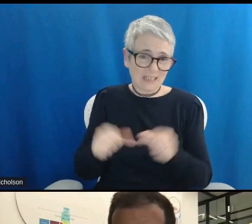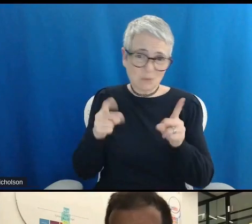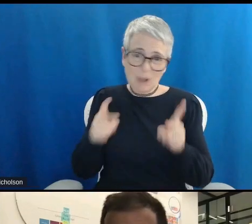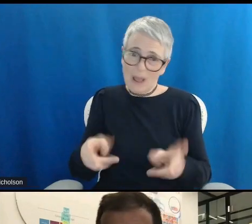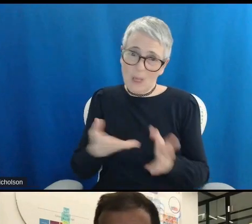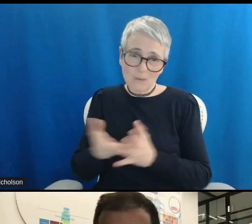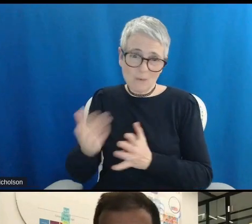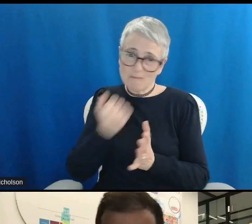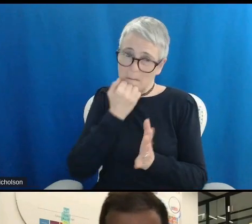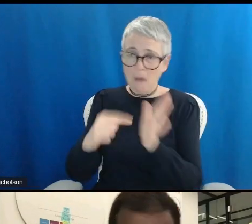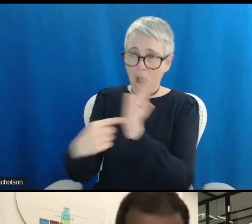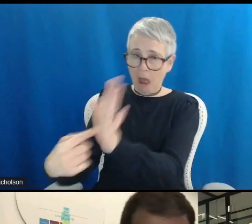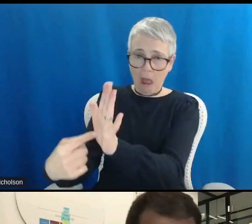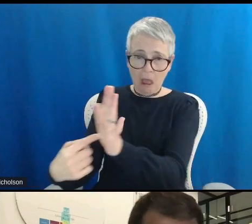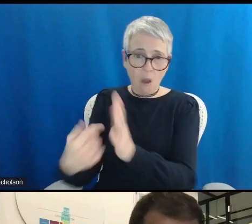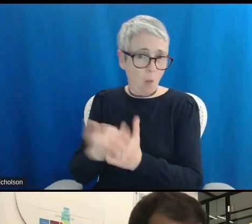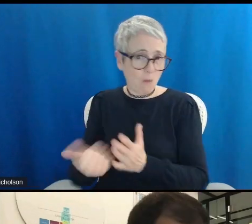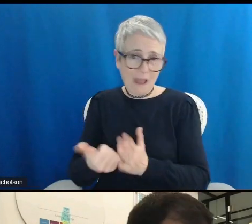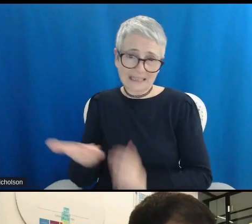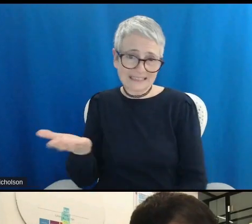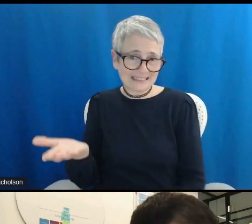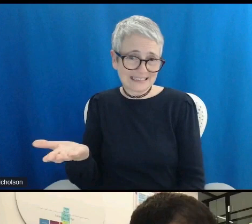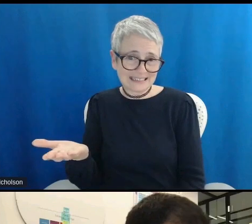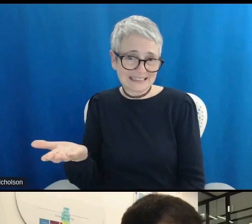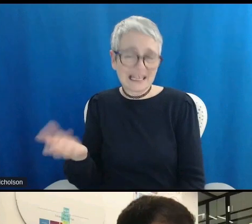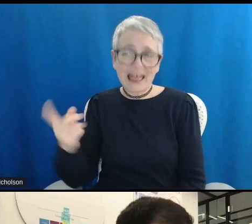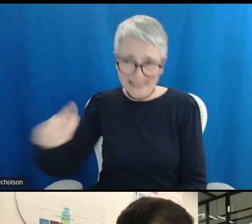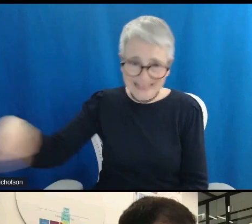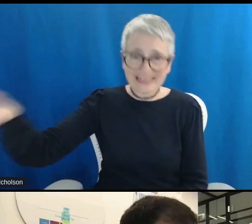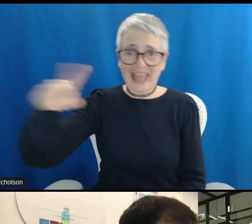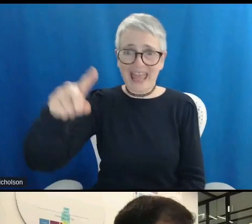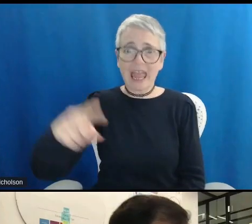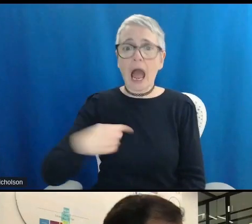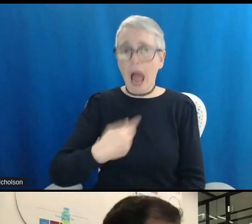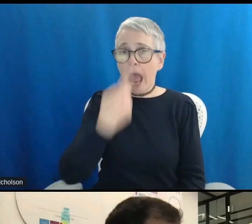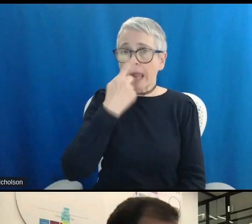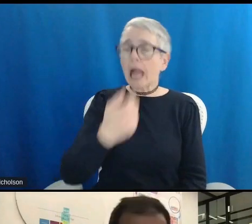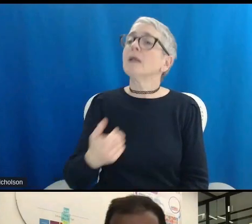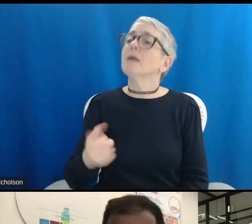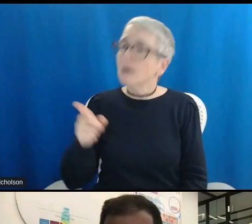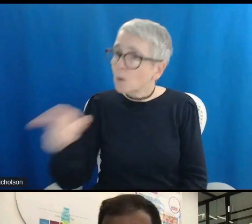door of corporate America, because I can tell you how many people are buying your product.